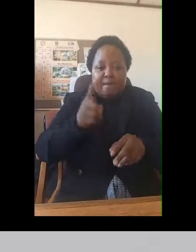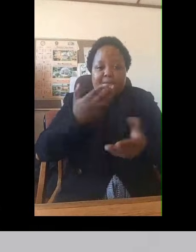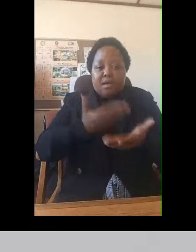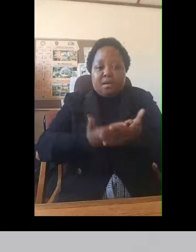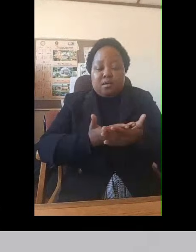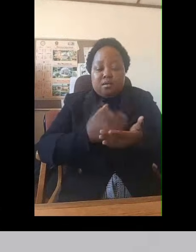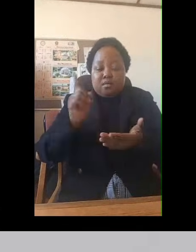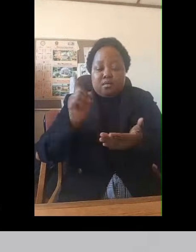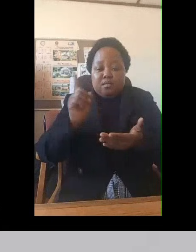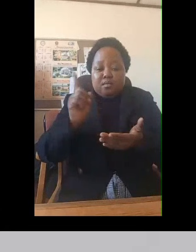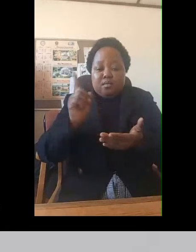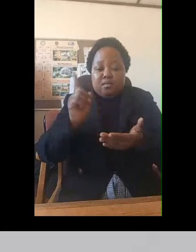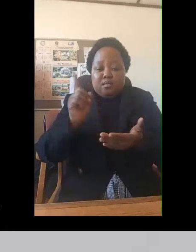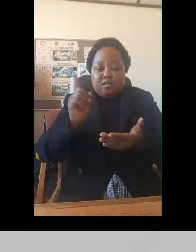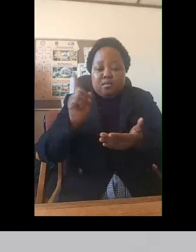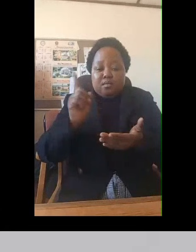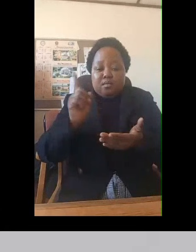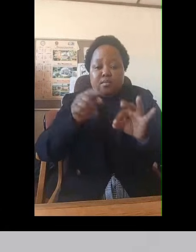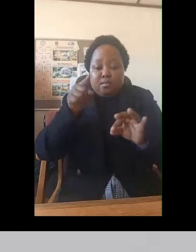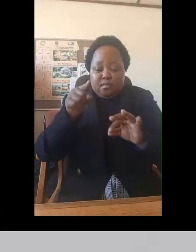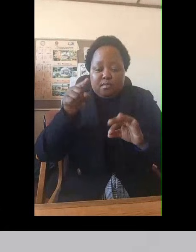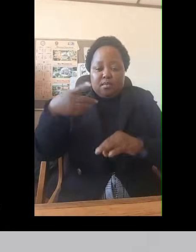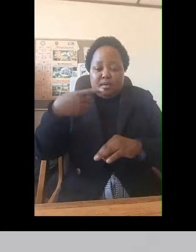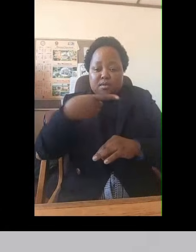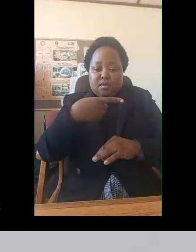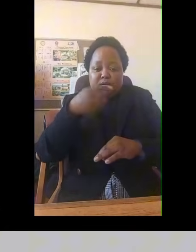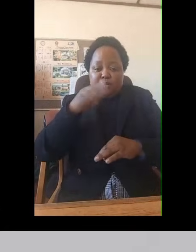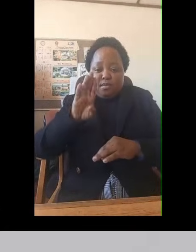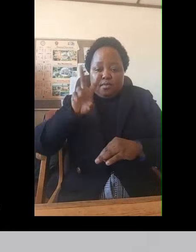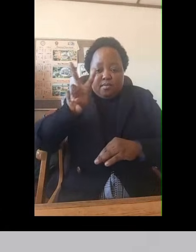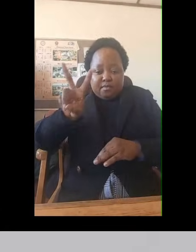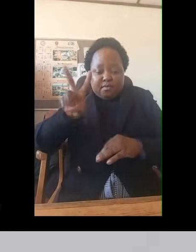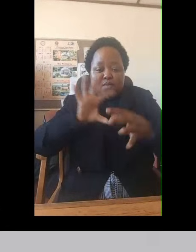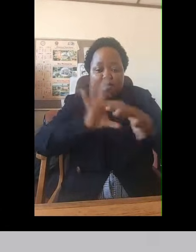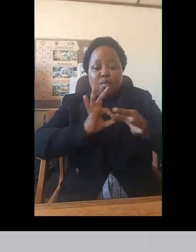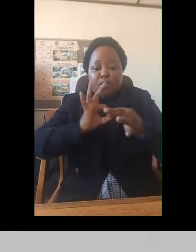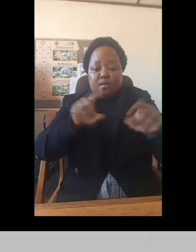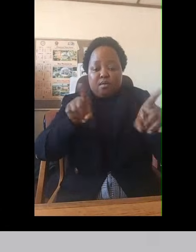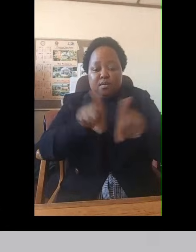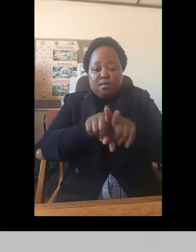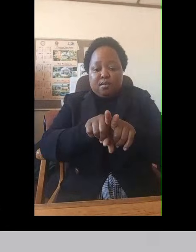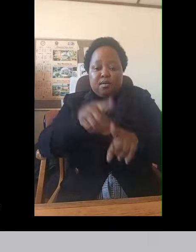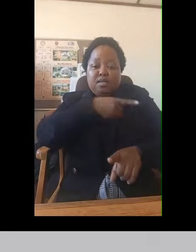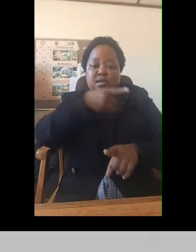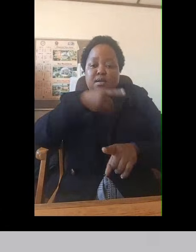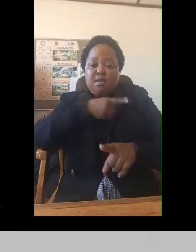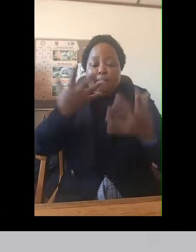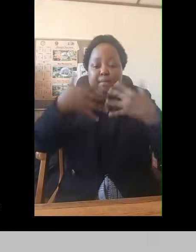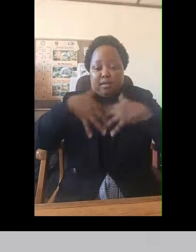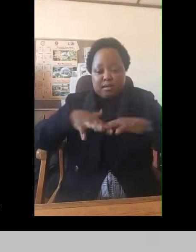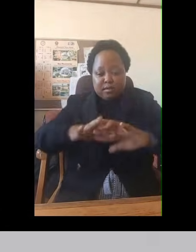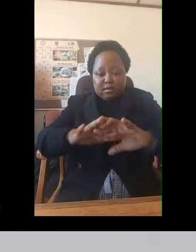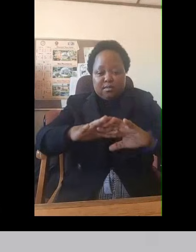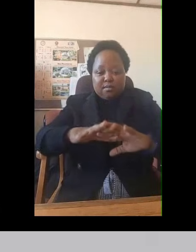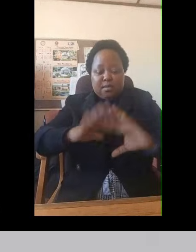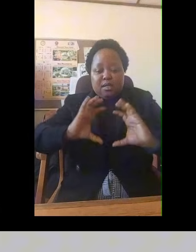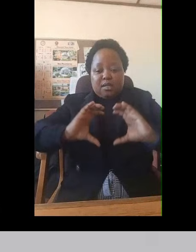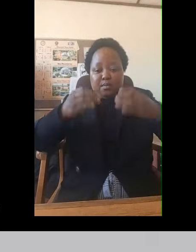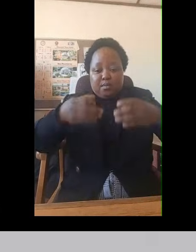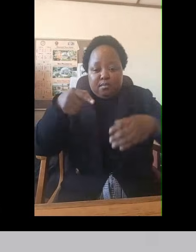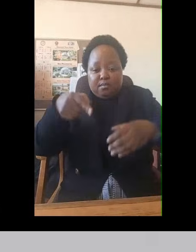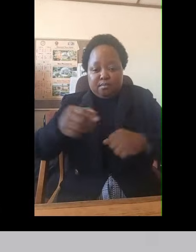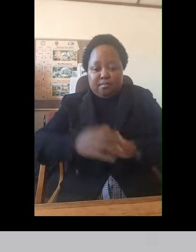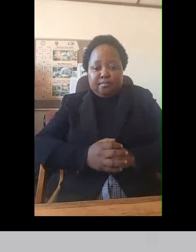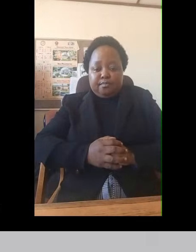important GBV coordination and gender mainstreaming webinar. On behalf of the Ministry